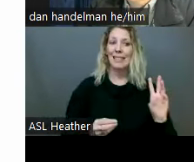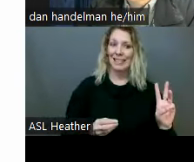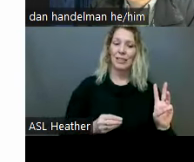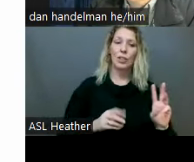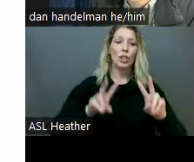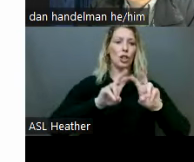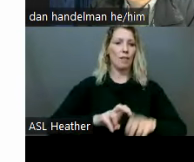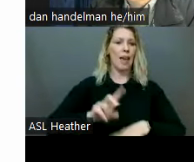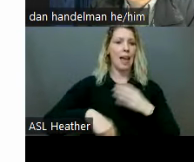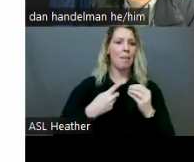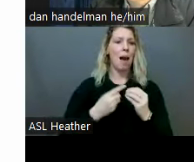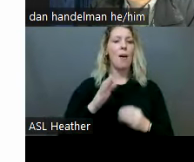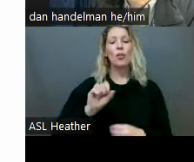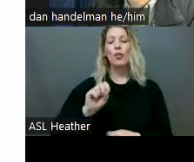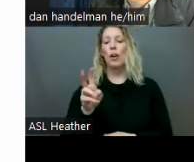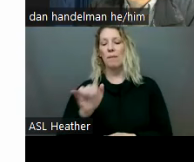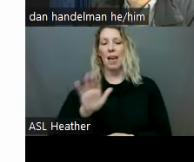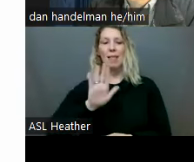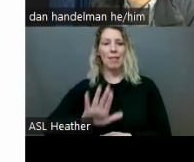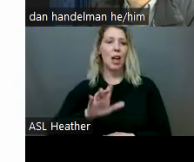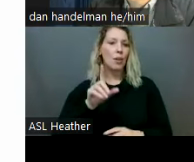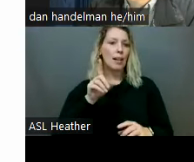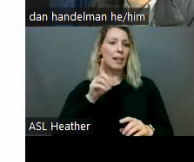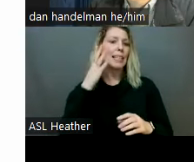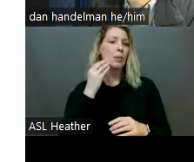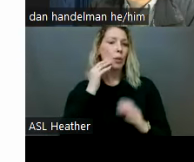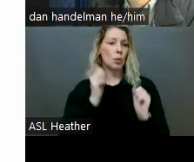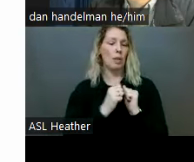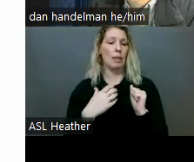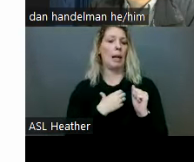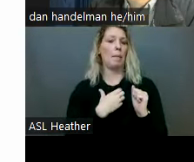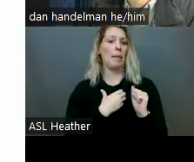survey about their experience with the complaint system.